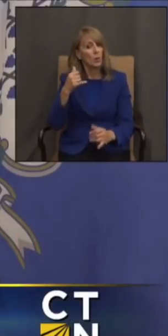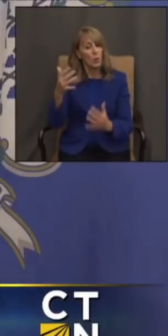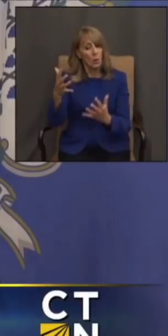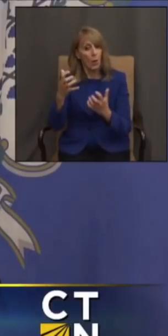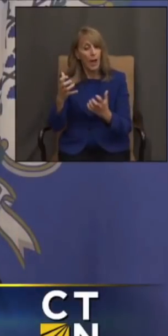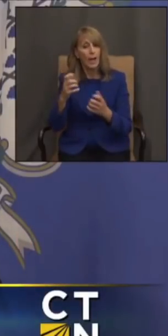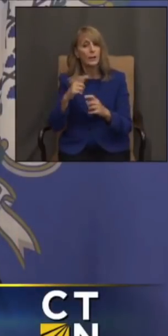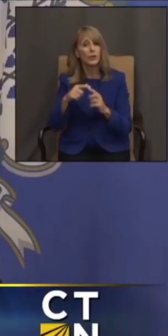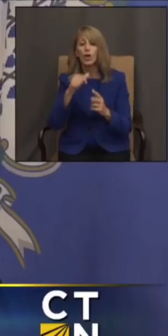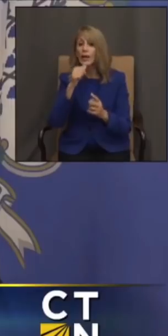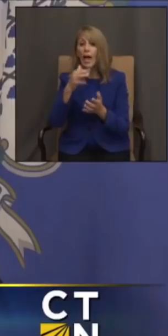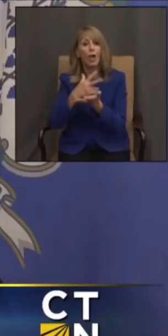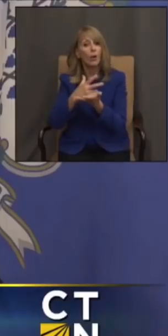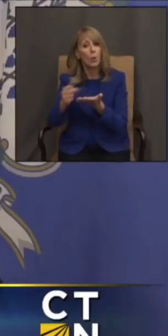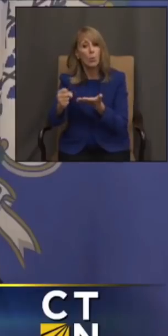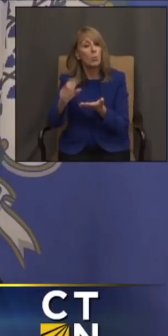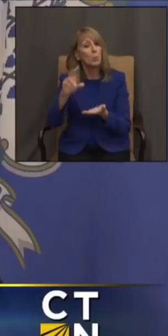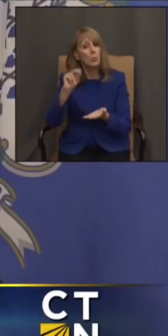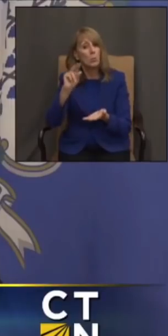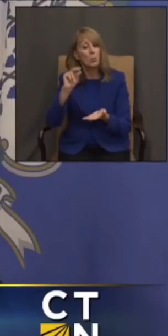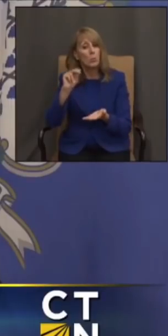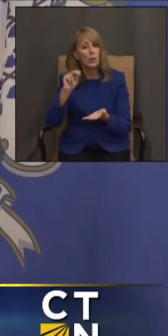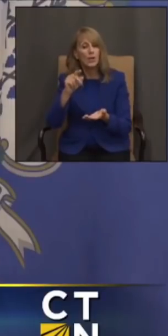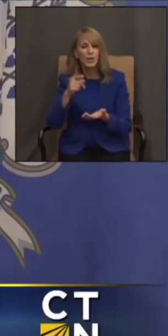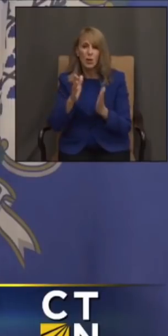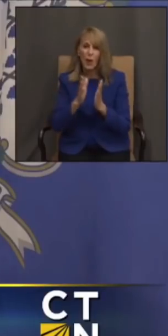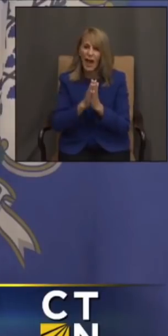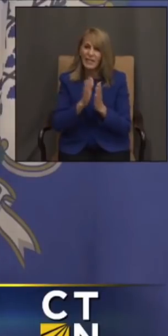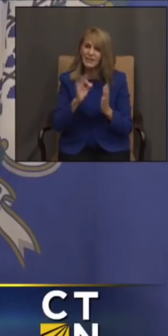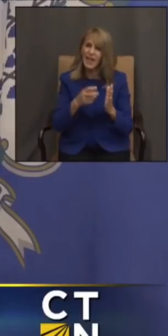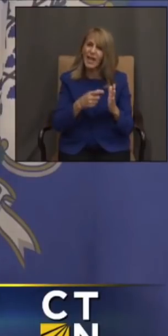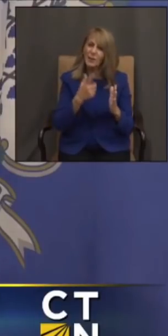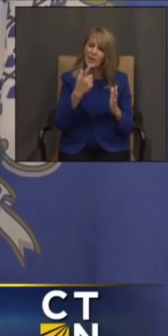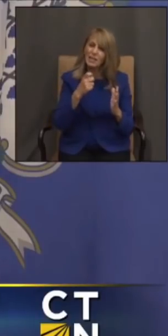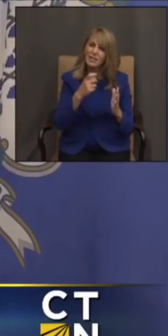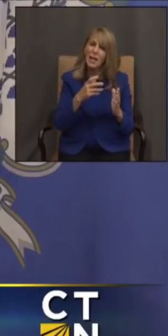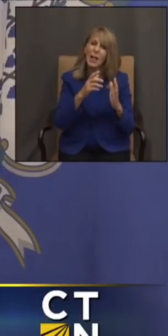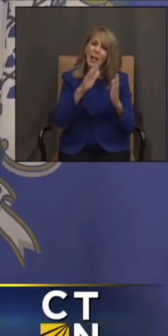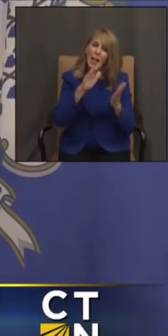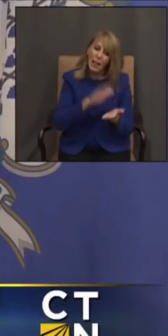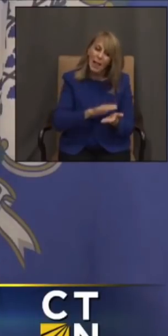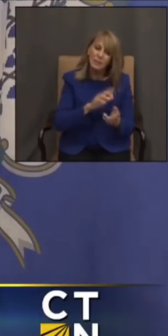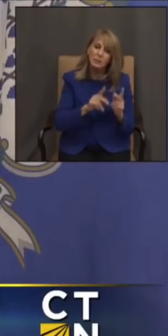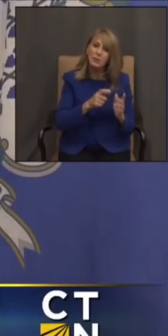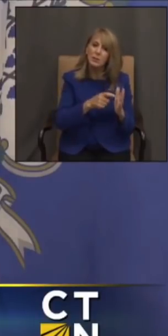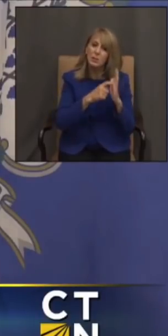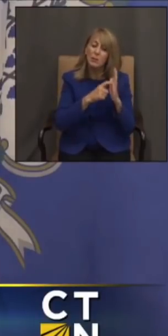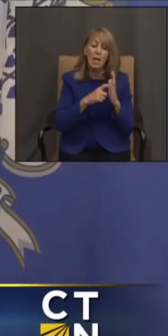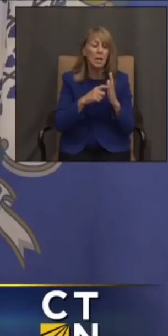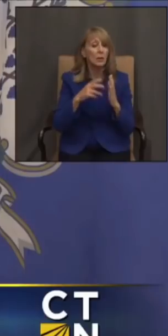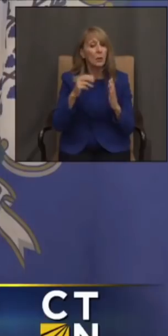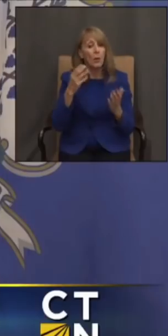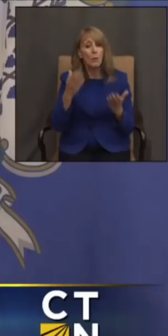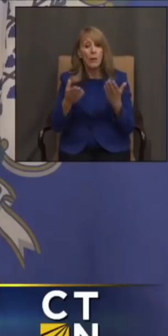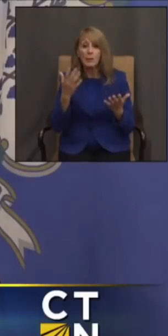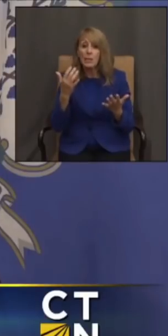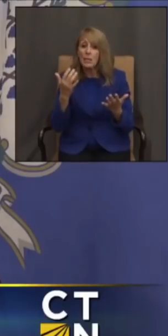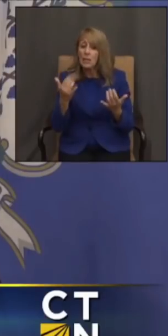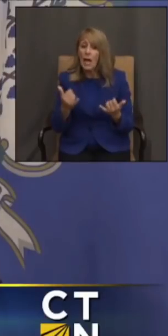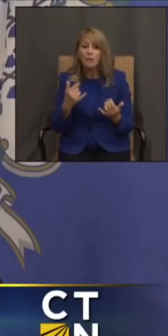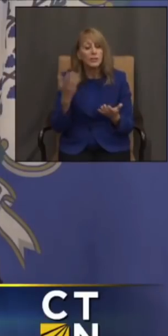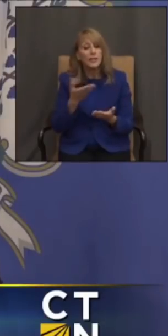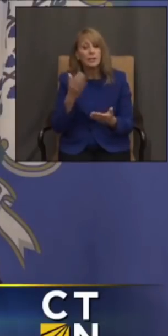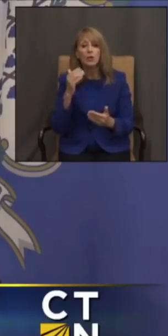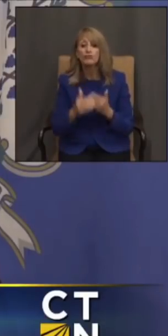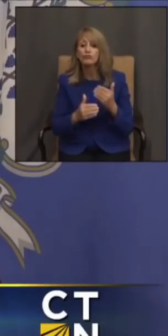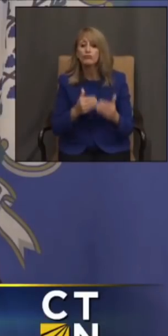not running out quite as quickly. You're asking, is that a demand issue, or maybe we're just in the later stages of this? I think